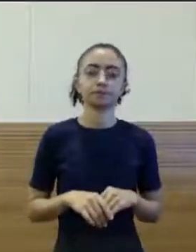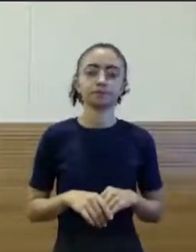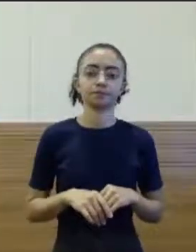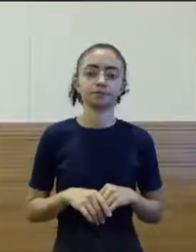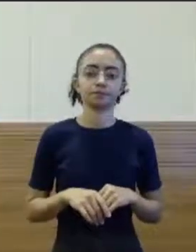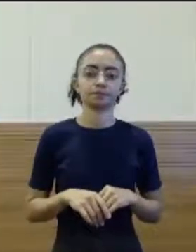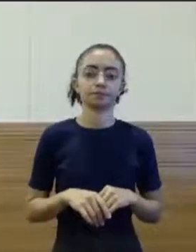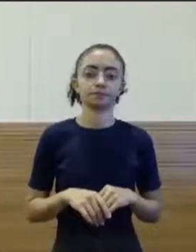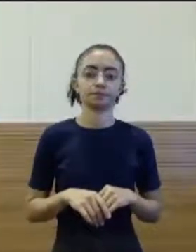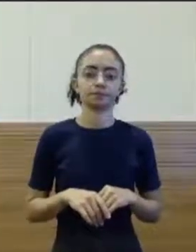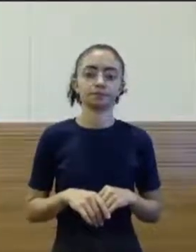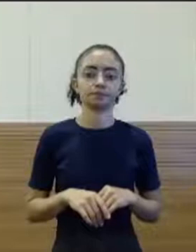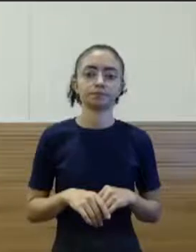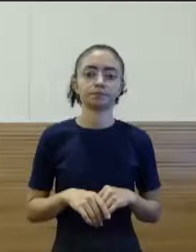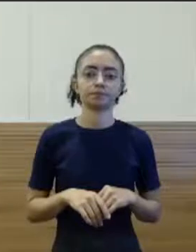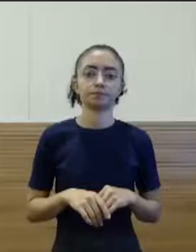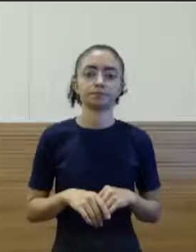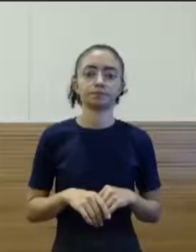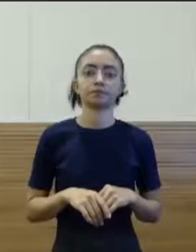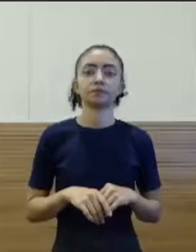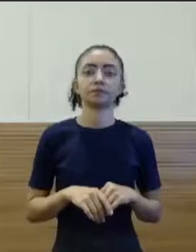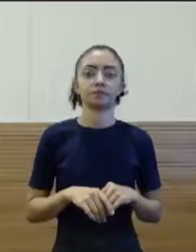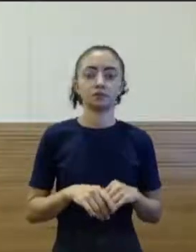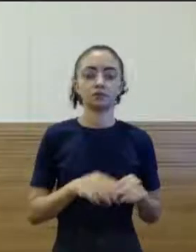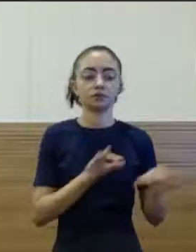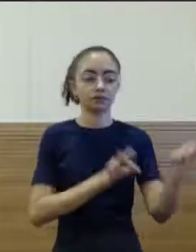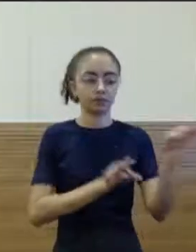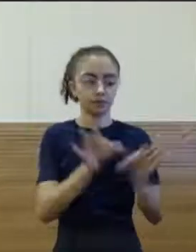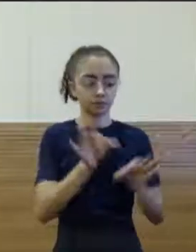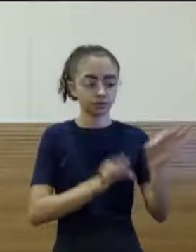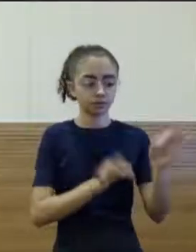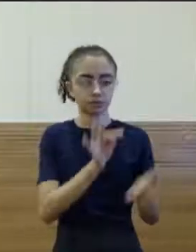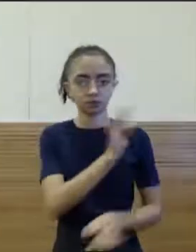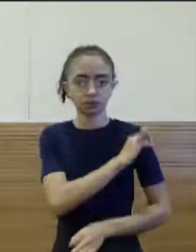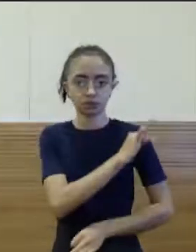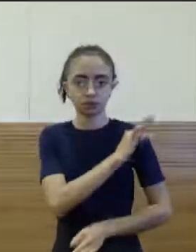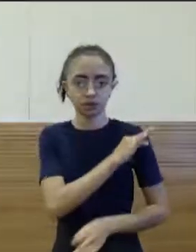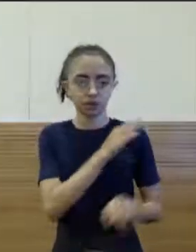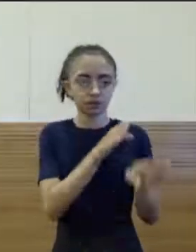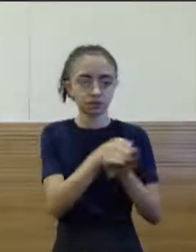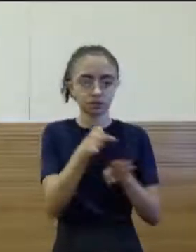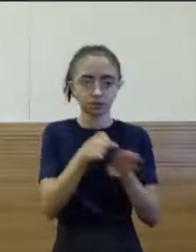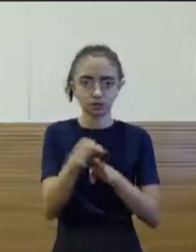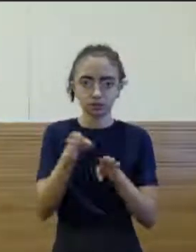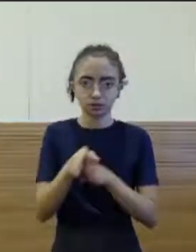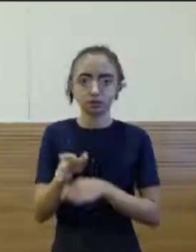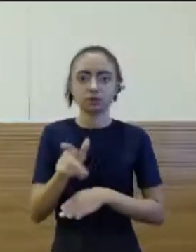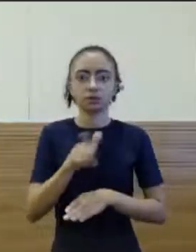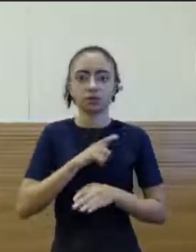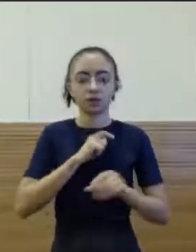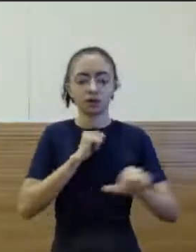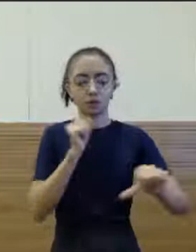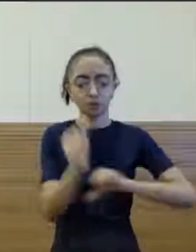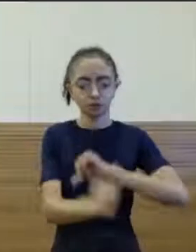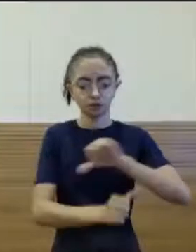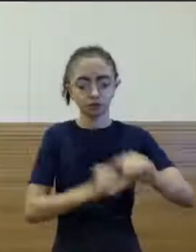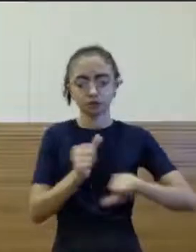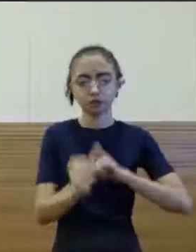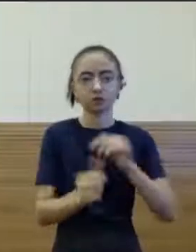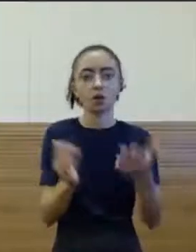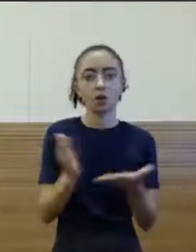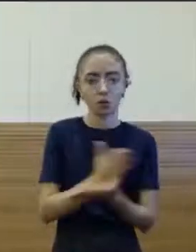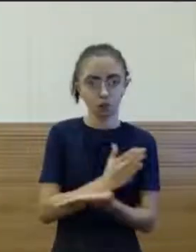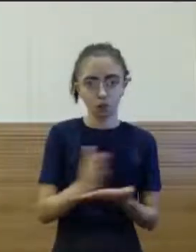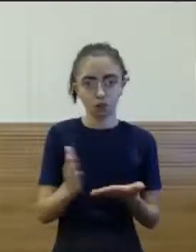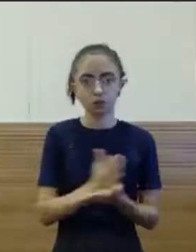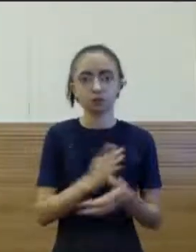so we're in the technical drafting of this group, and we're updating and changing some of them.